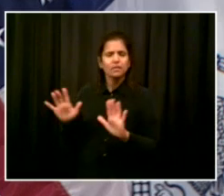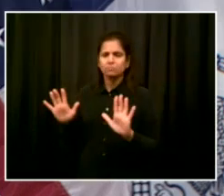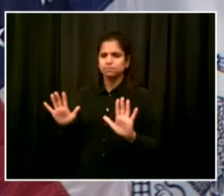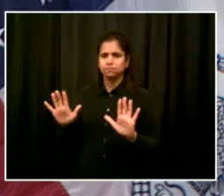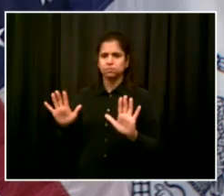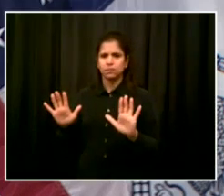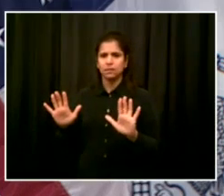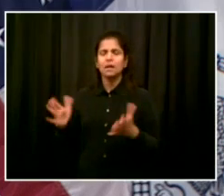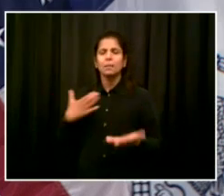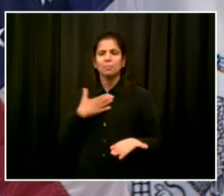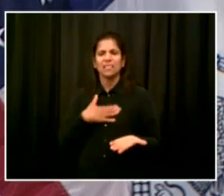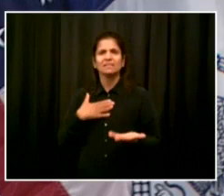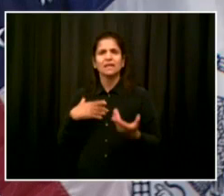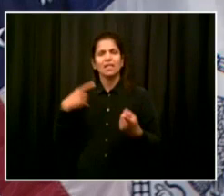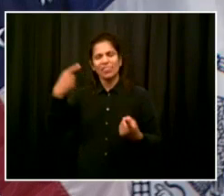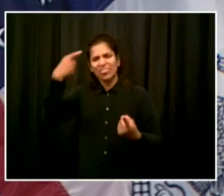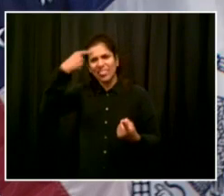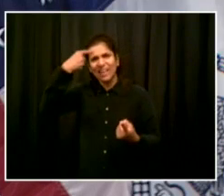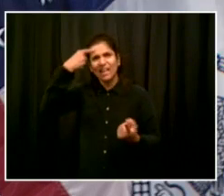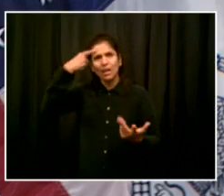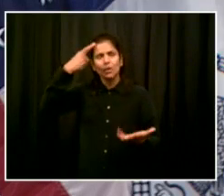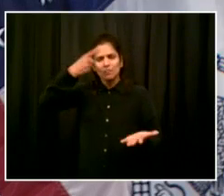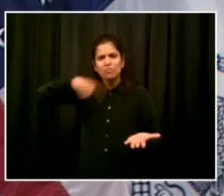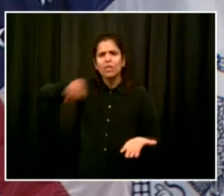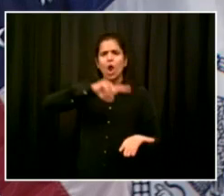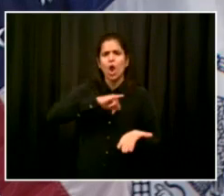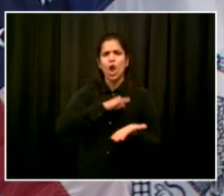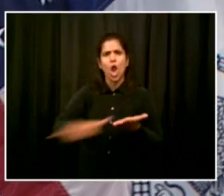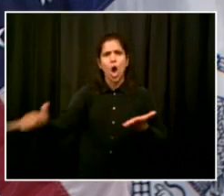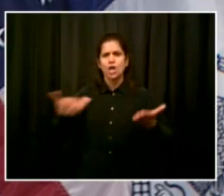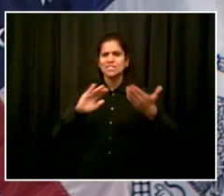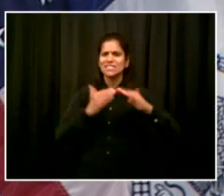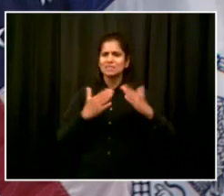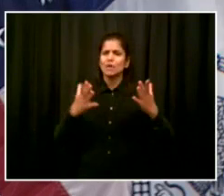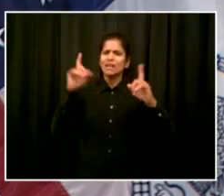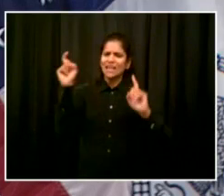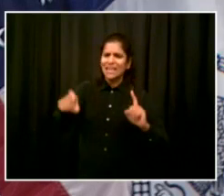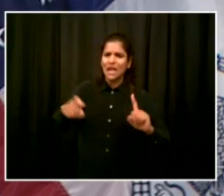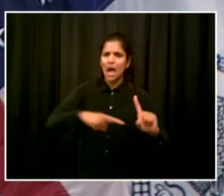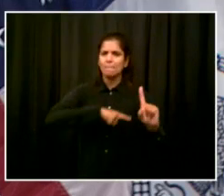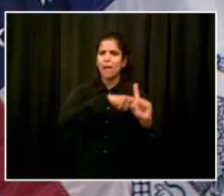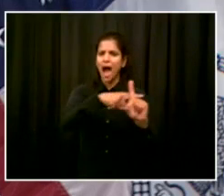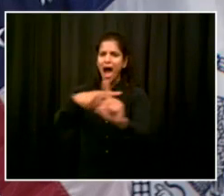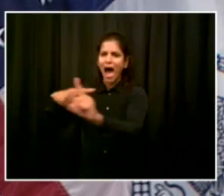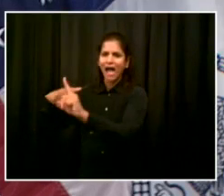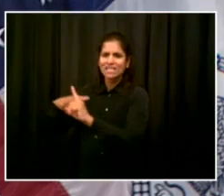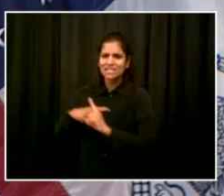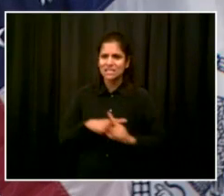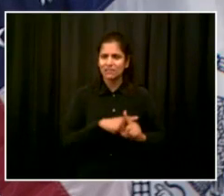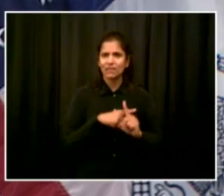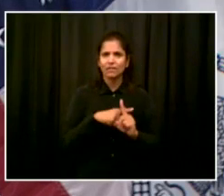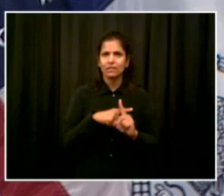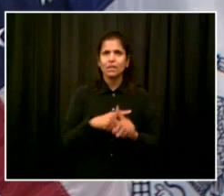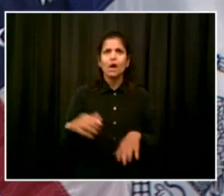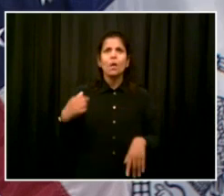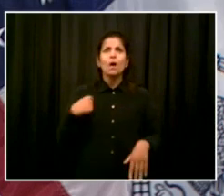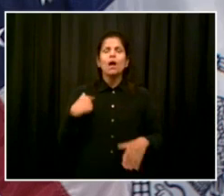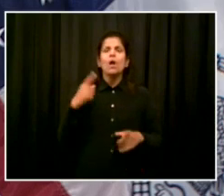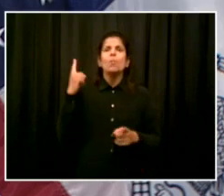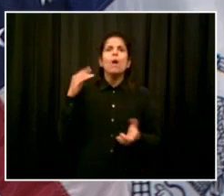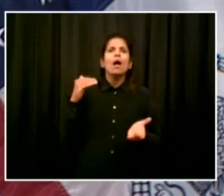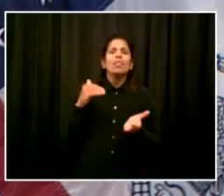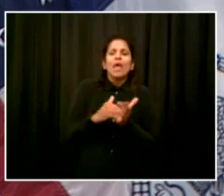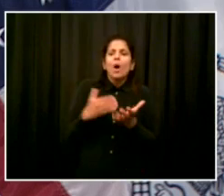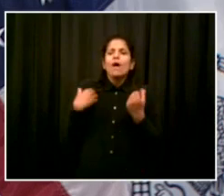City. Tell the stories, the everyday stories, the thousands upon thousands of stories every day, where police officers